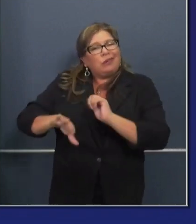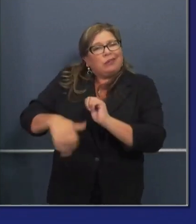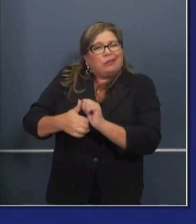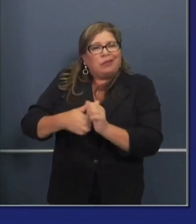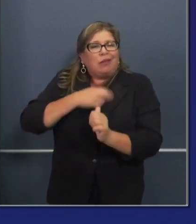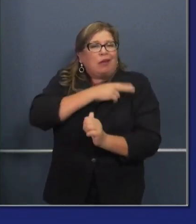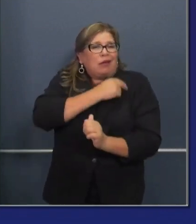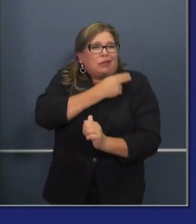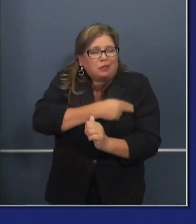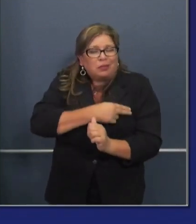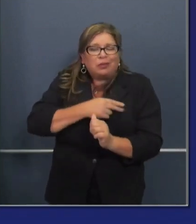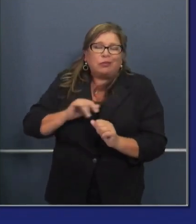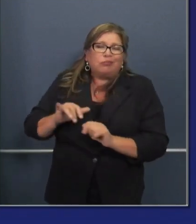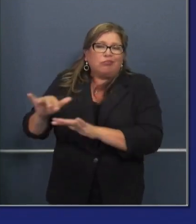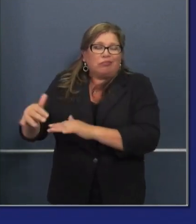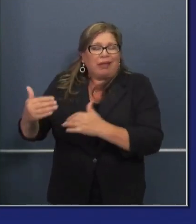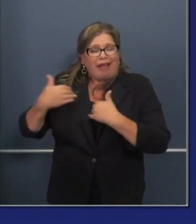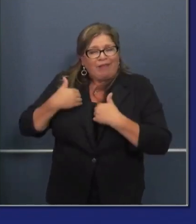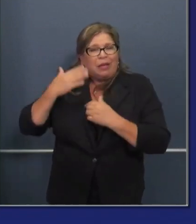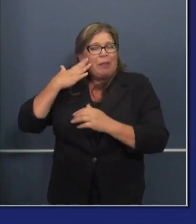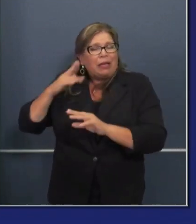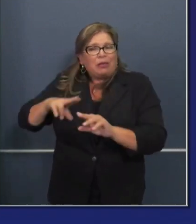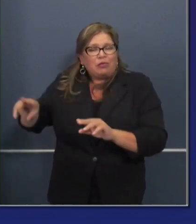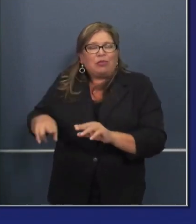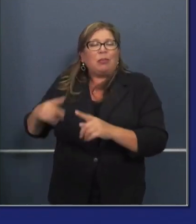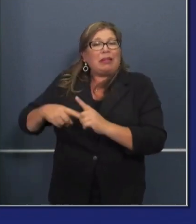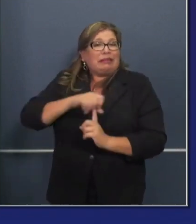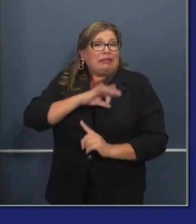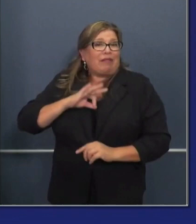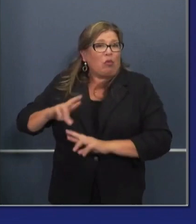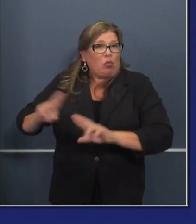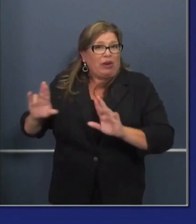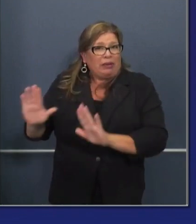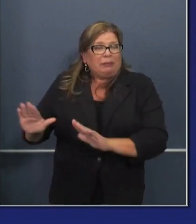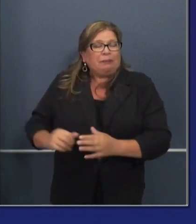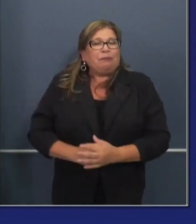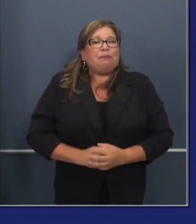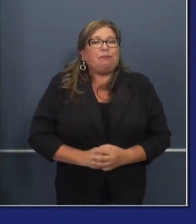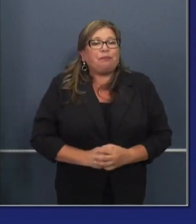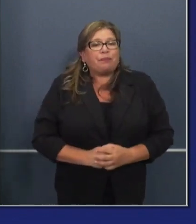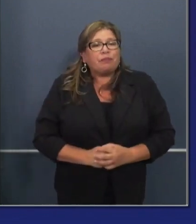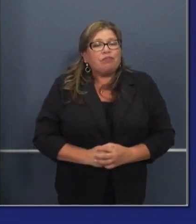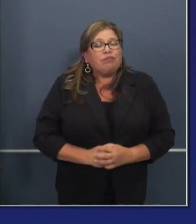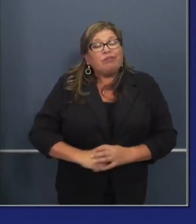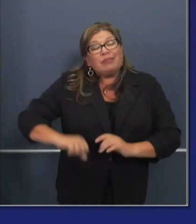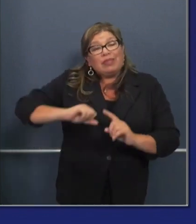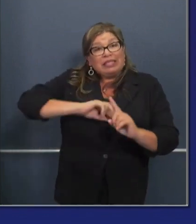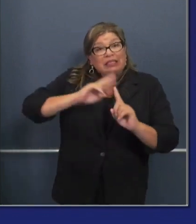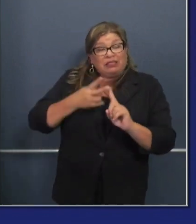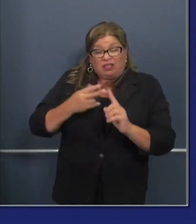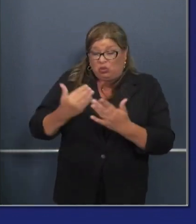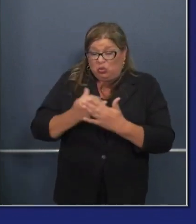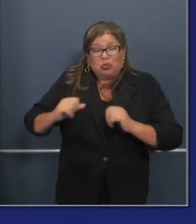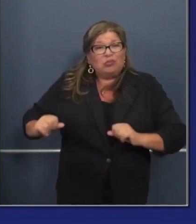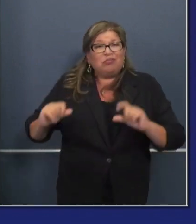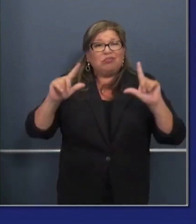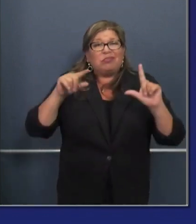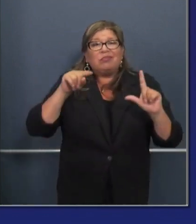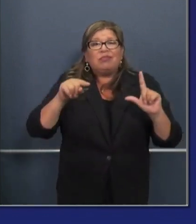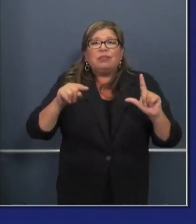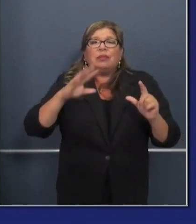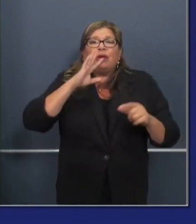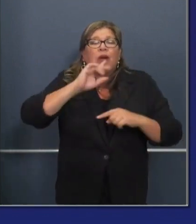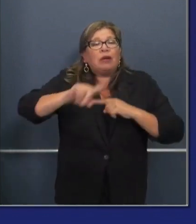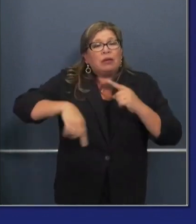that in hospitalizations. The second slide is a slide related to ICU capacity. Again, not dissimilar to